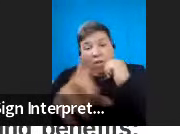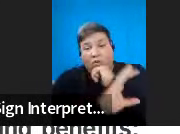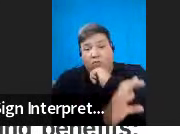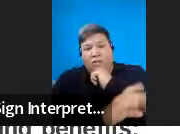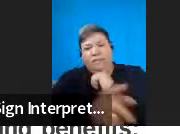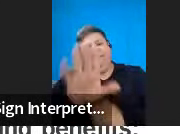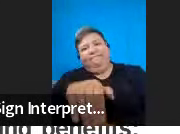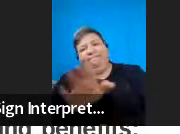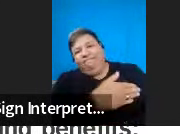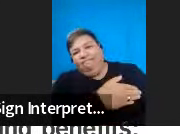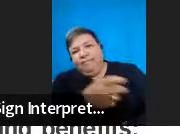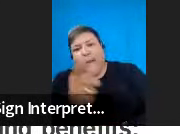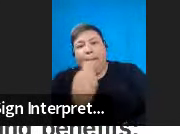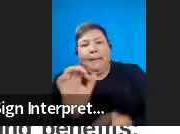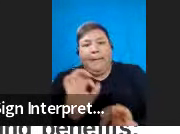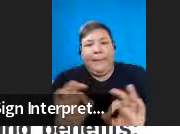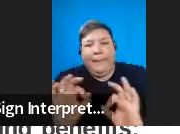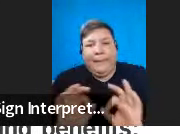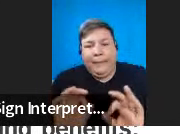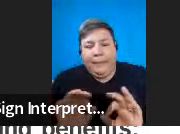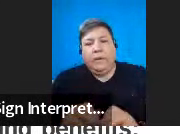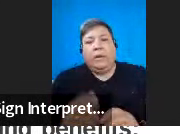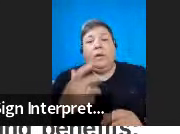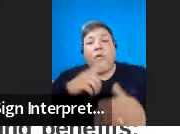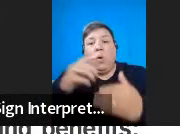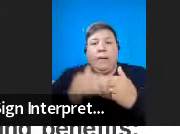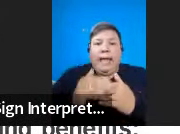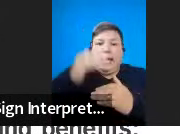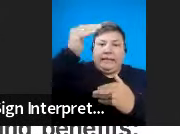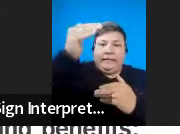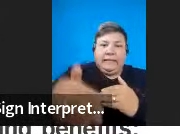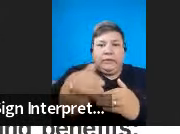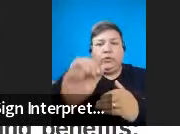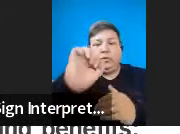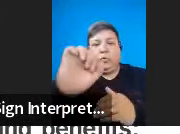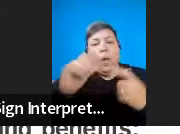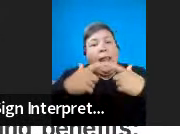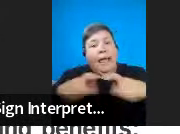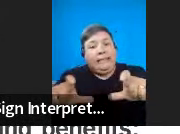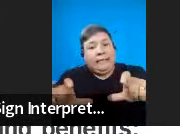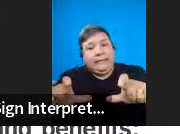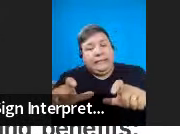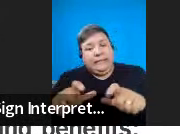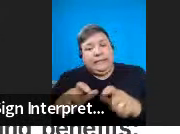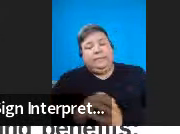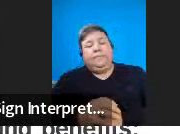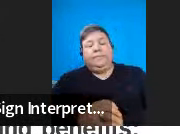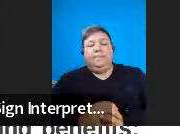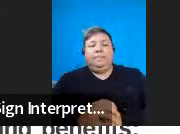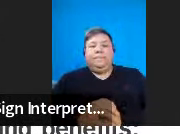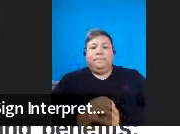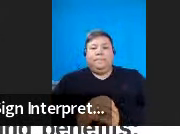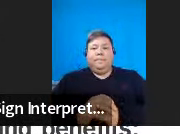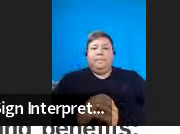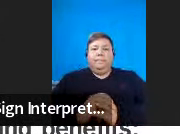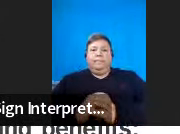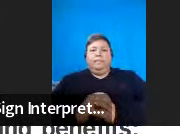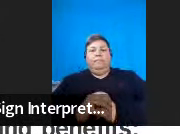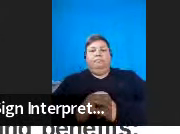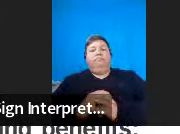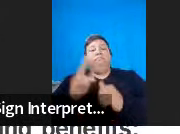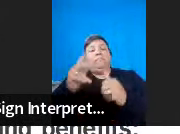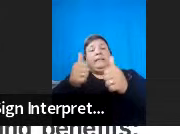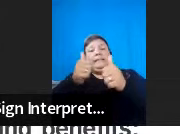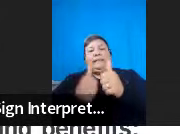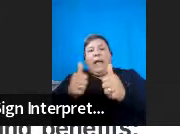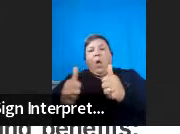Then also we can extend the validity of your license. If there is a stakeholder that is delayed